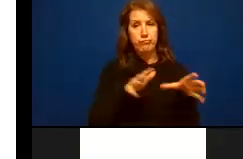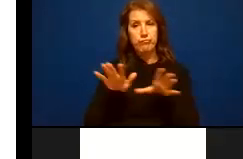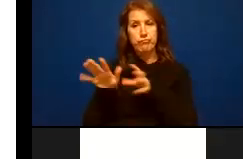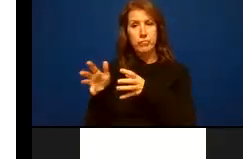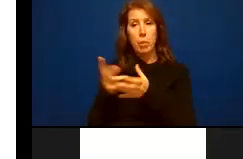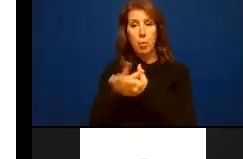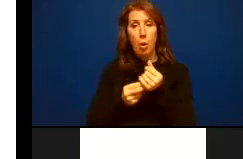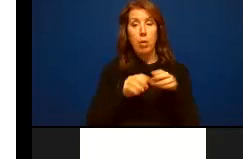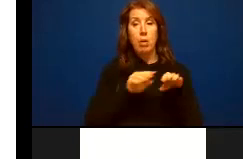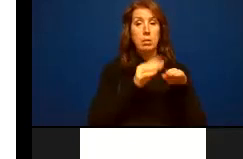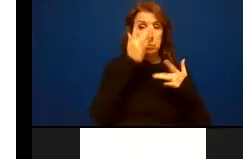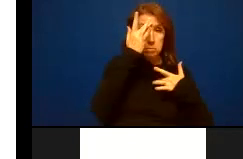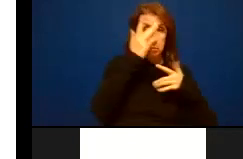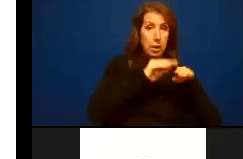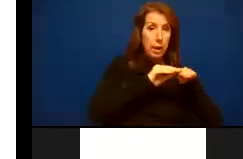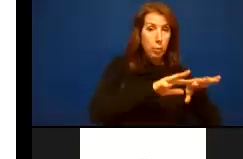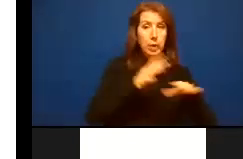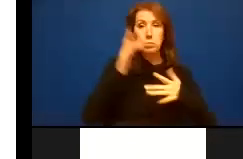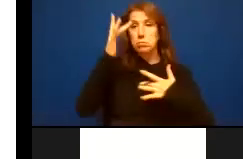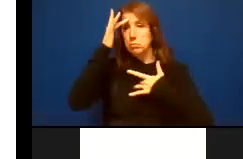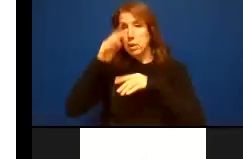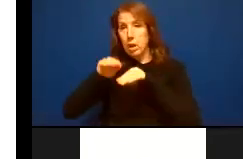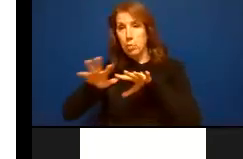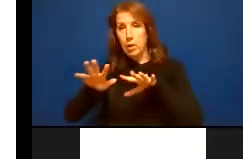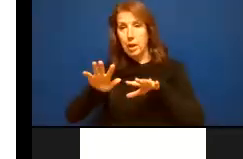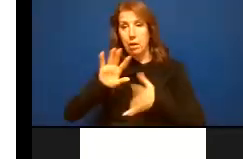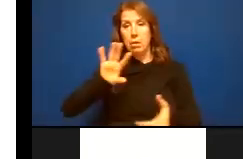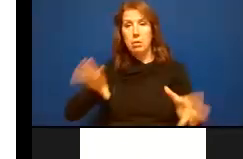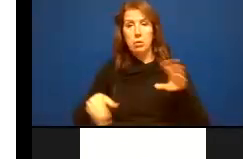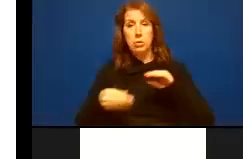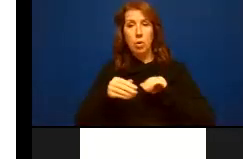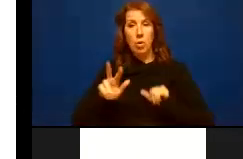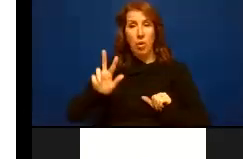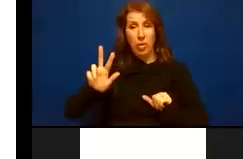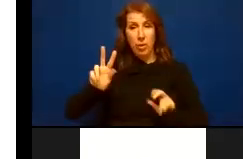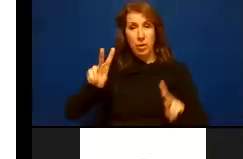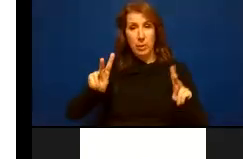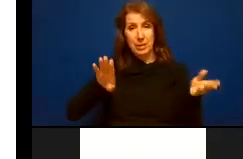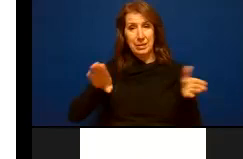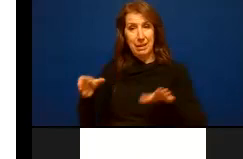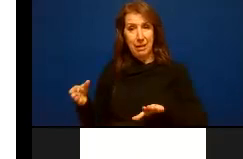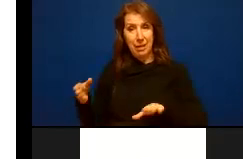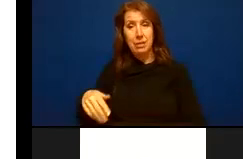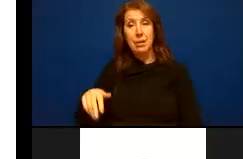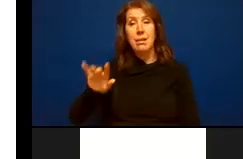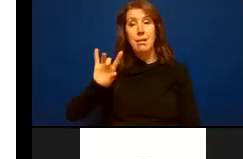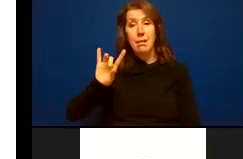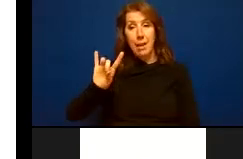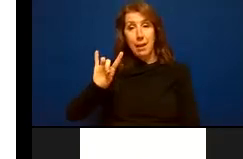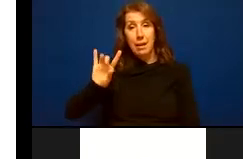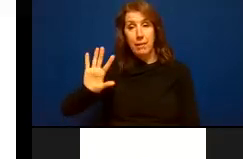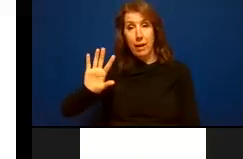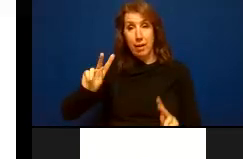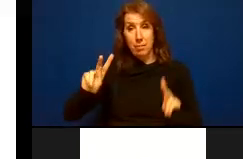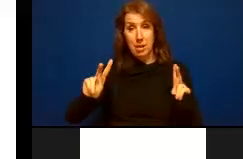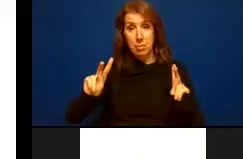outbreaks there. I think 3 people died. 85 people had tested positive at the time, I think, that the case